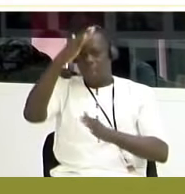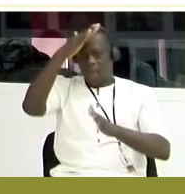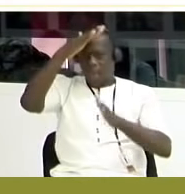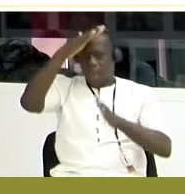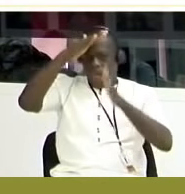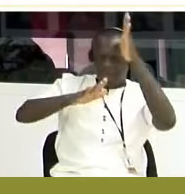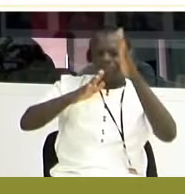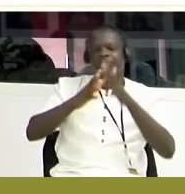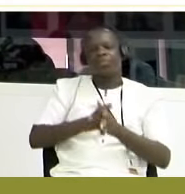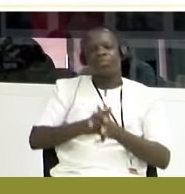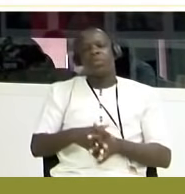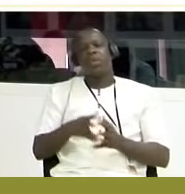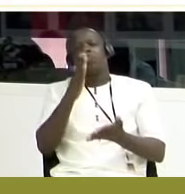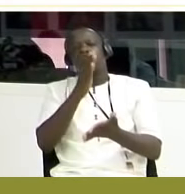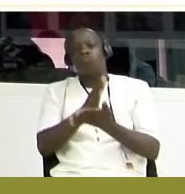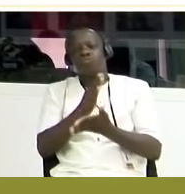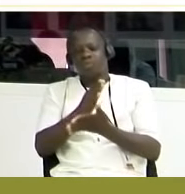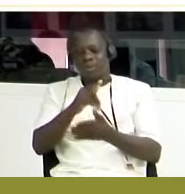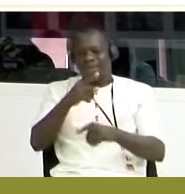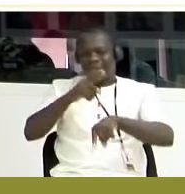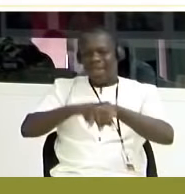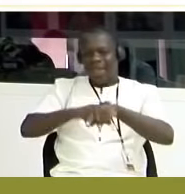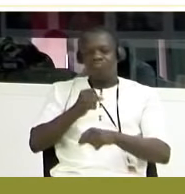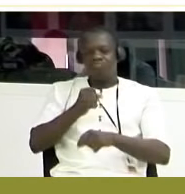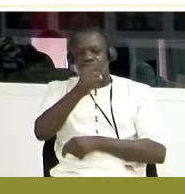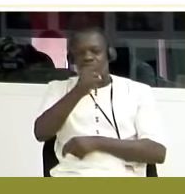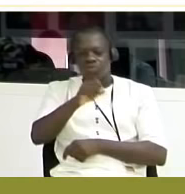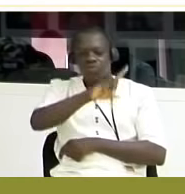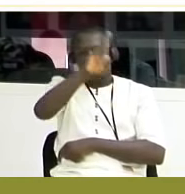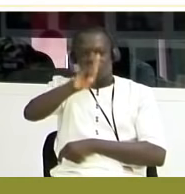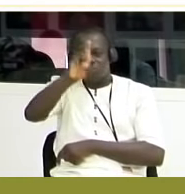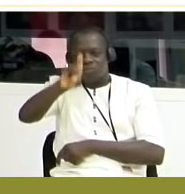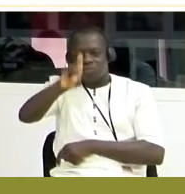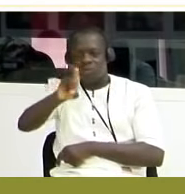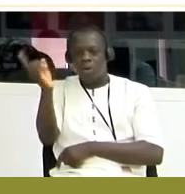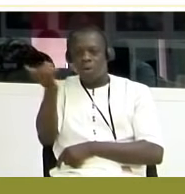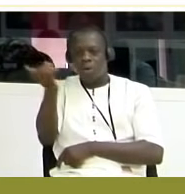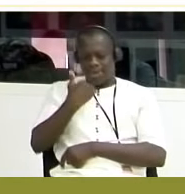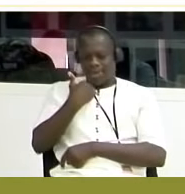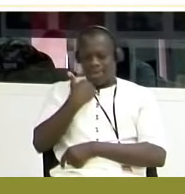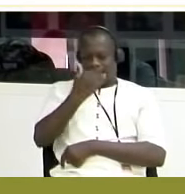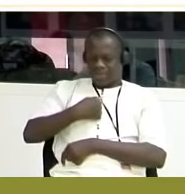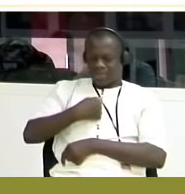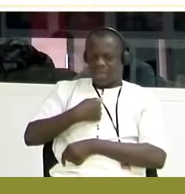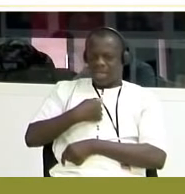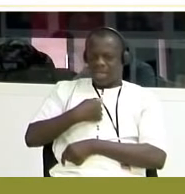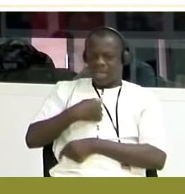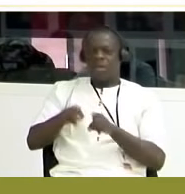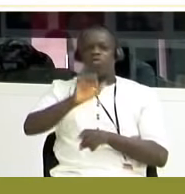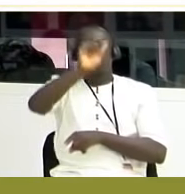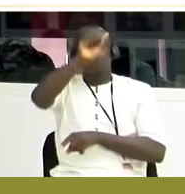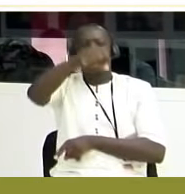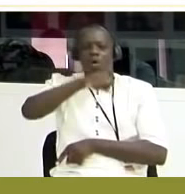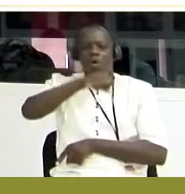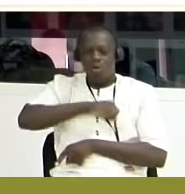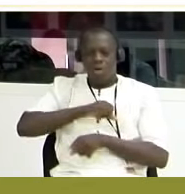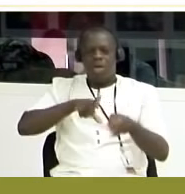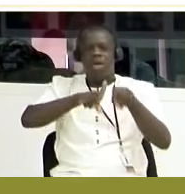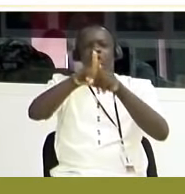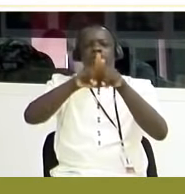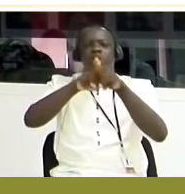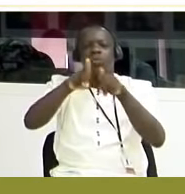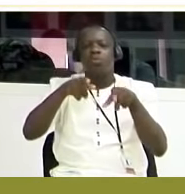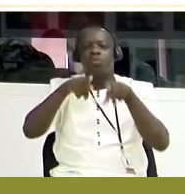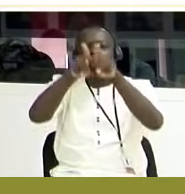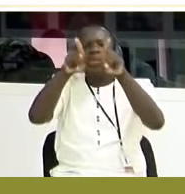And during the interview, what they asked me is, what are my relationship with council members?